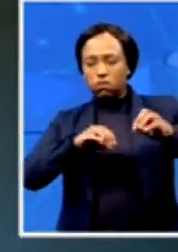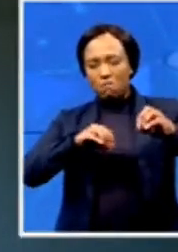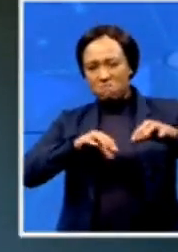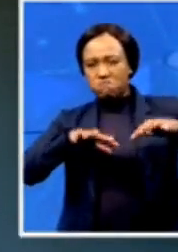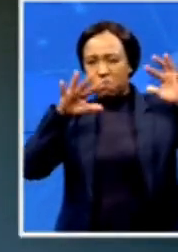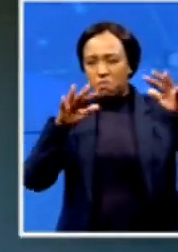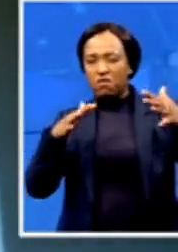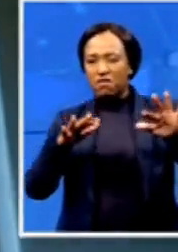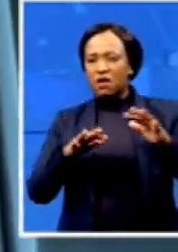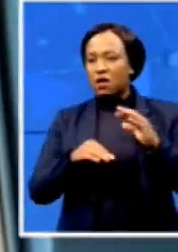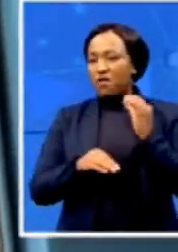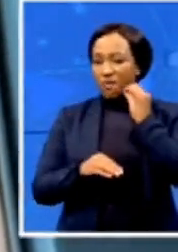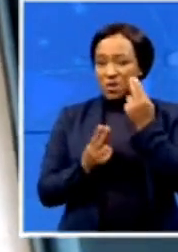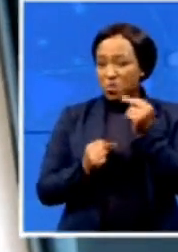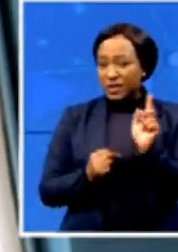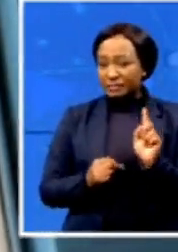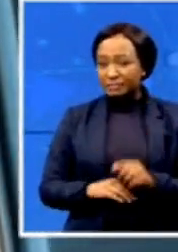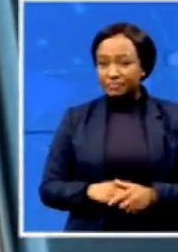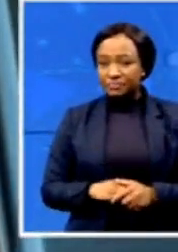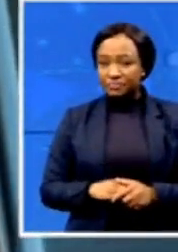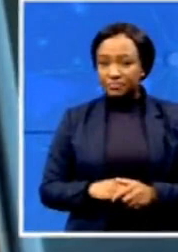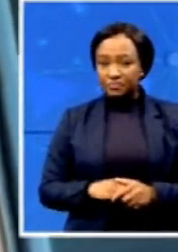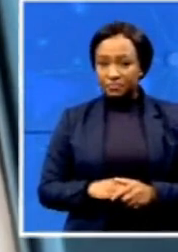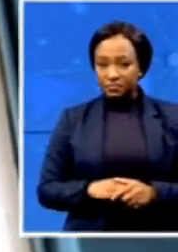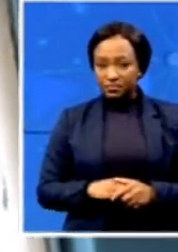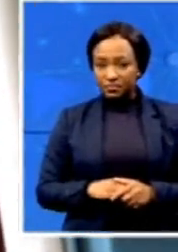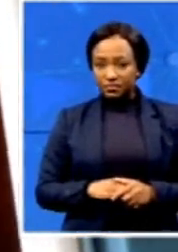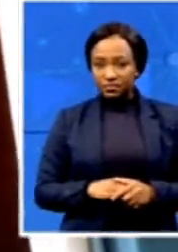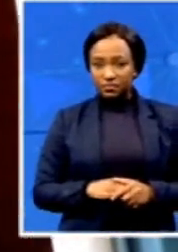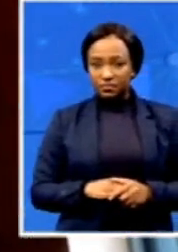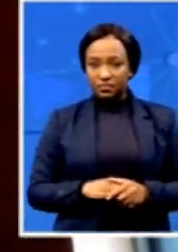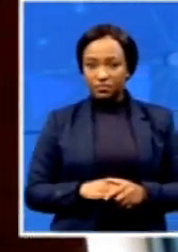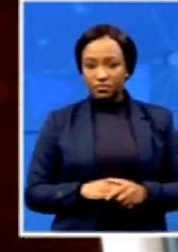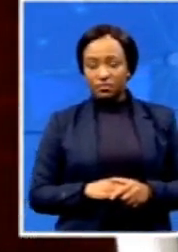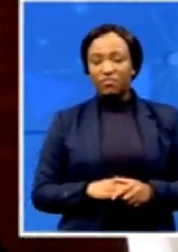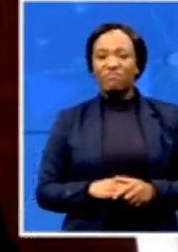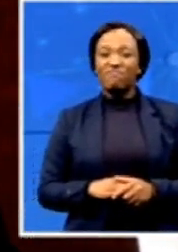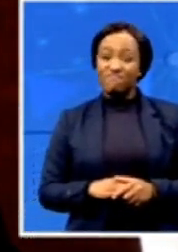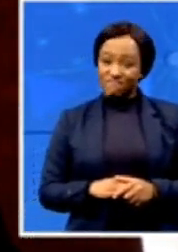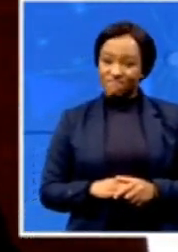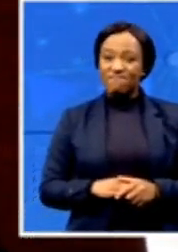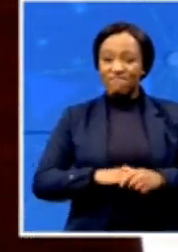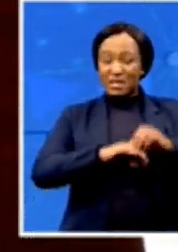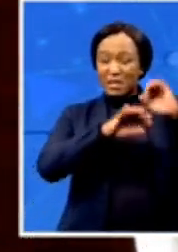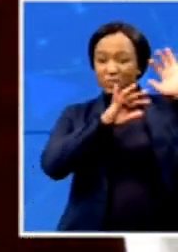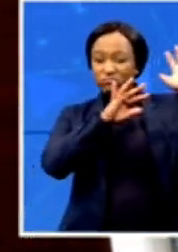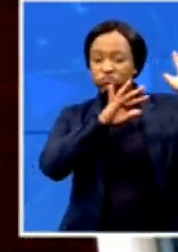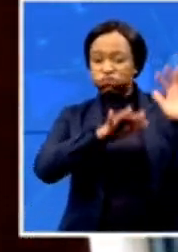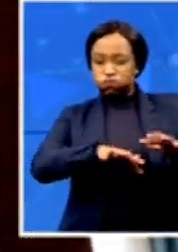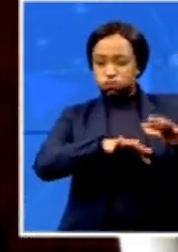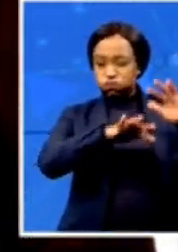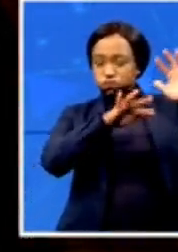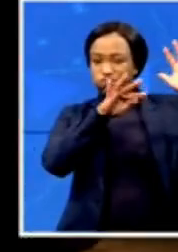Yes, the floods left a trail of destruction, as you may have seen in our visuals even yesterday at